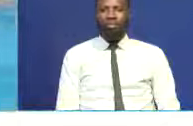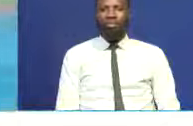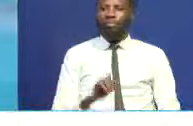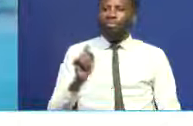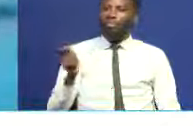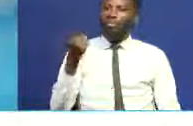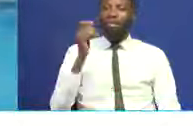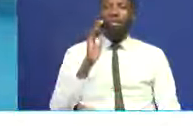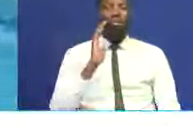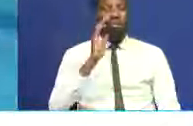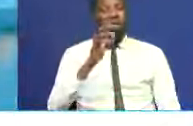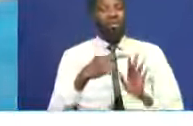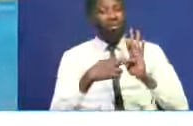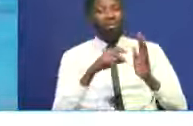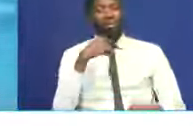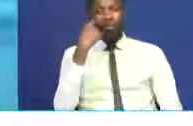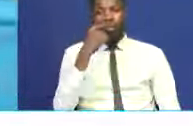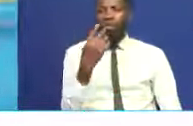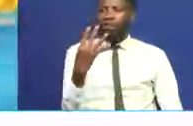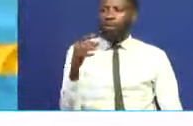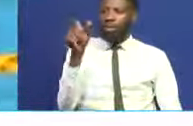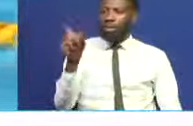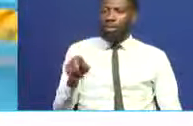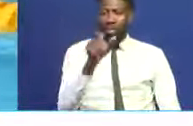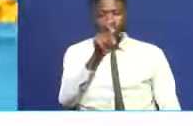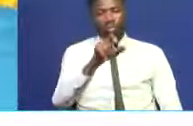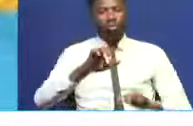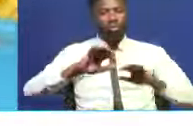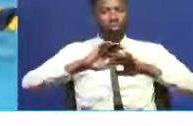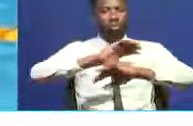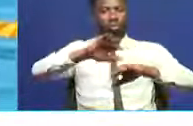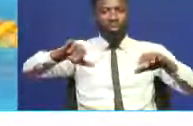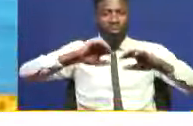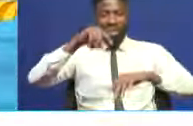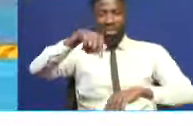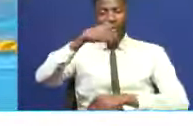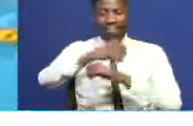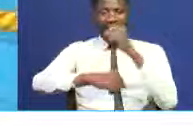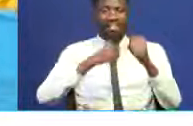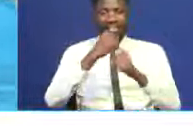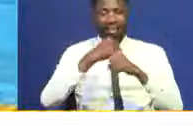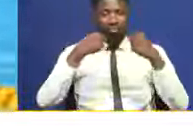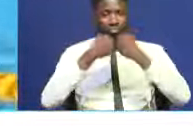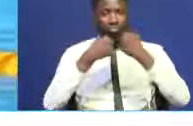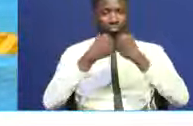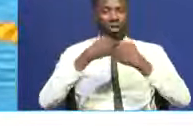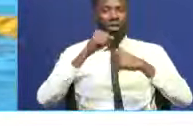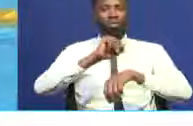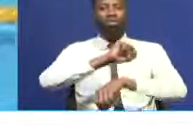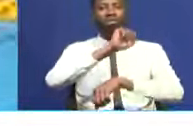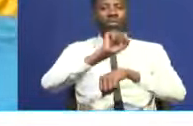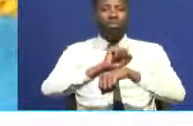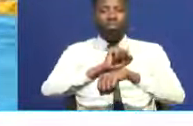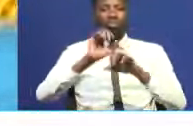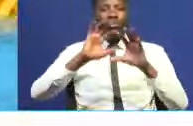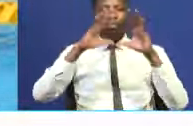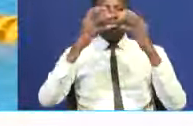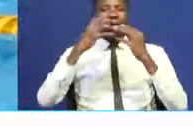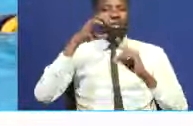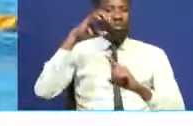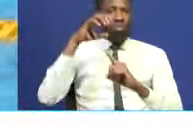Kenya will be represented by 4 swimmers in this year's edition of the World Aquatics Championships in Singapore, where close